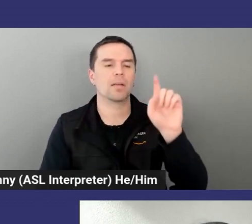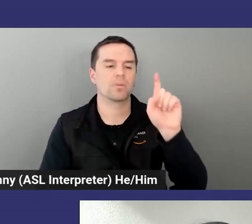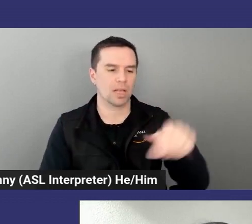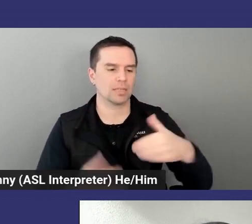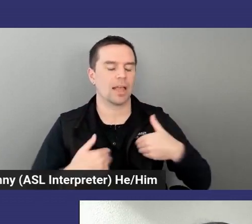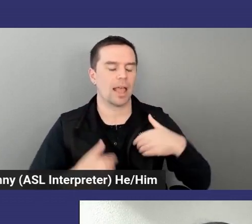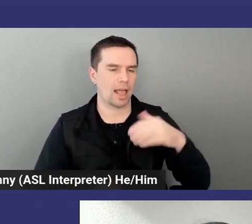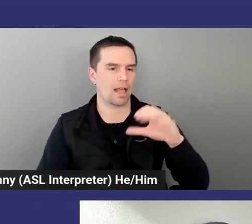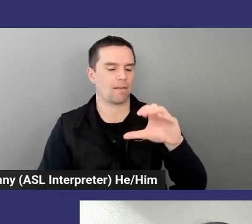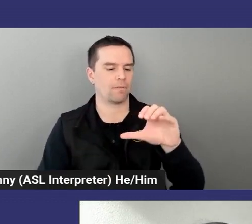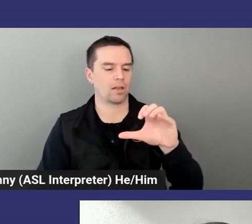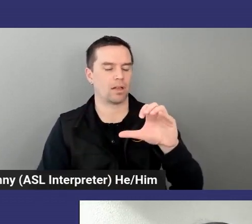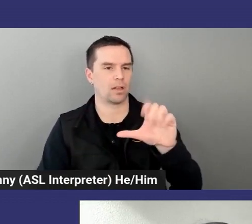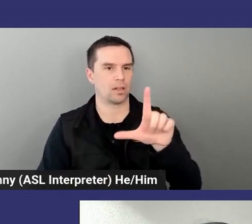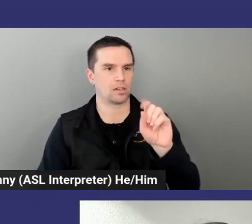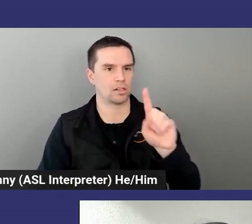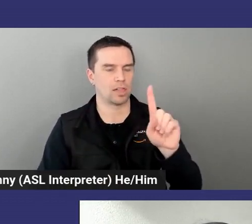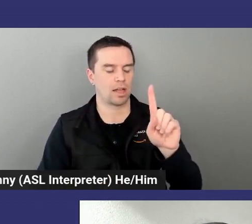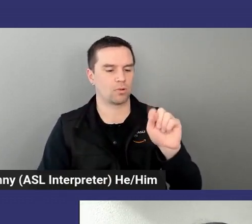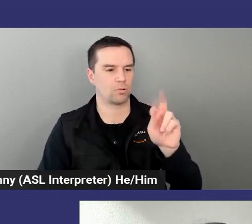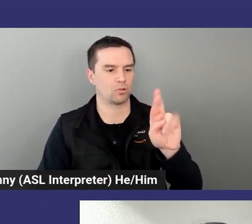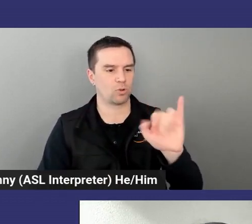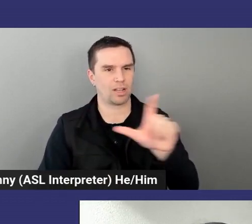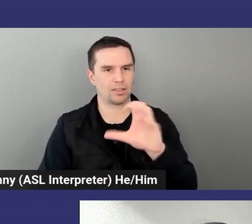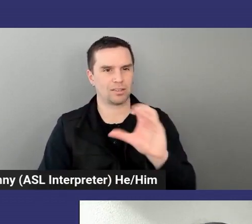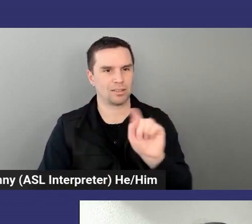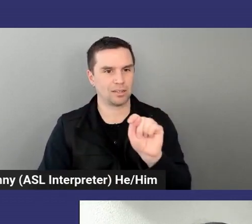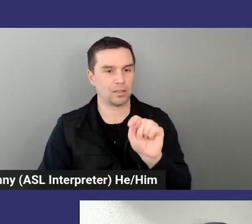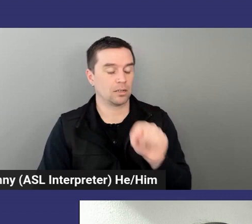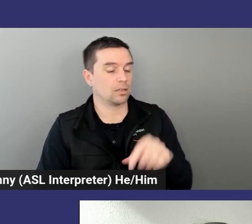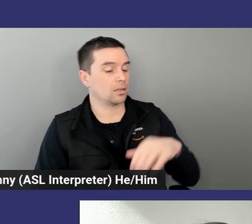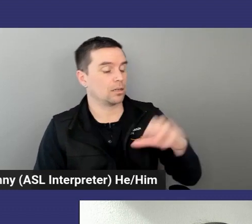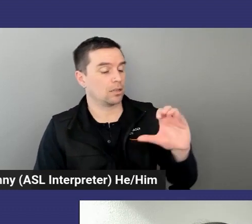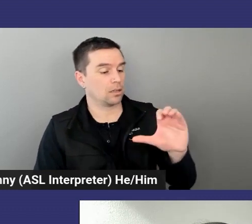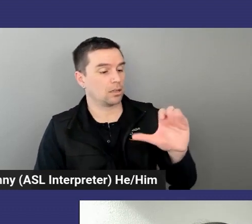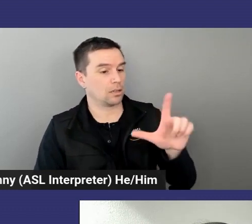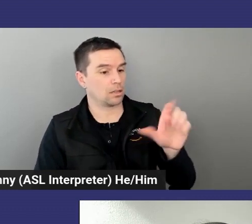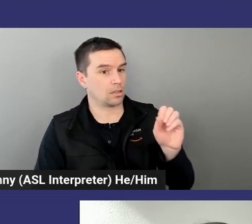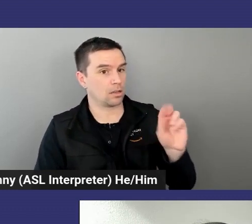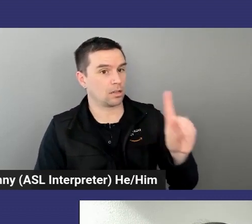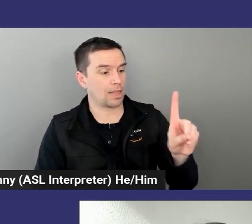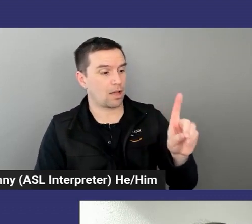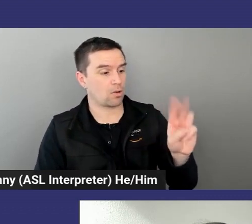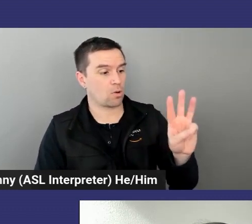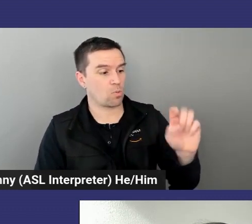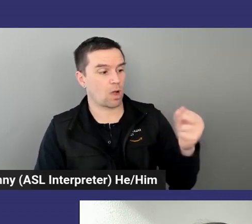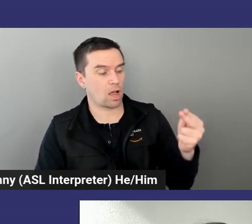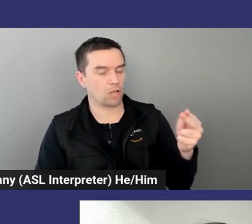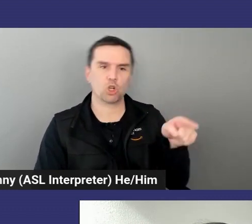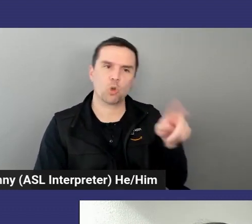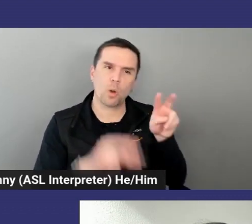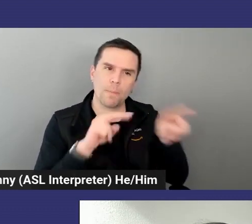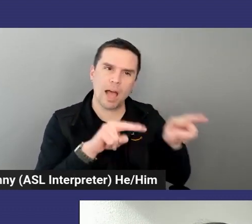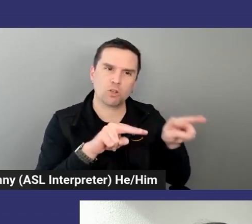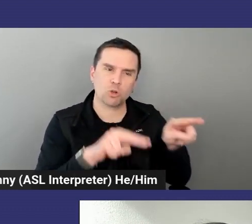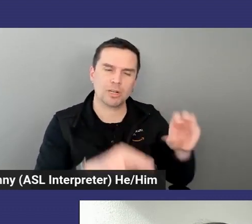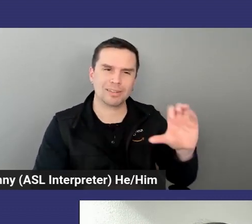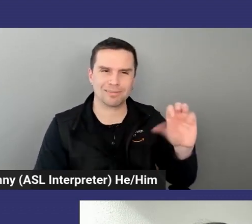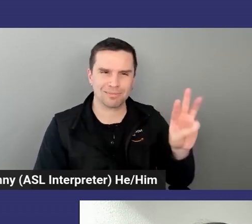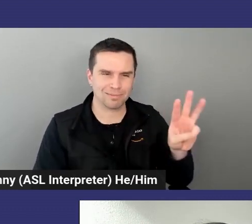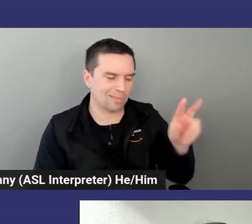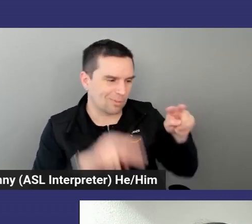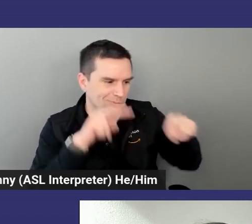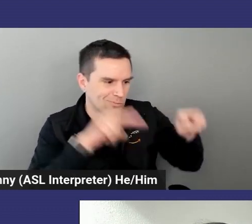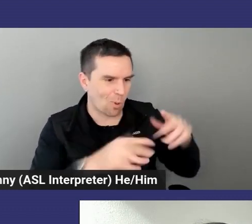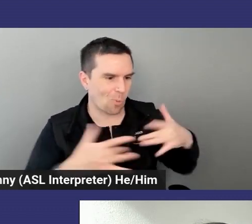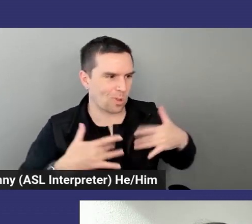it and look at those logs. CloudWatch, you're monitoring your dashboards of what's going on with your application. And I'm